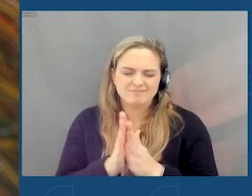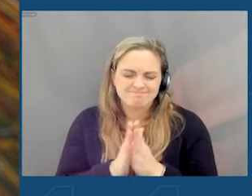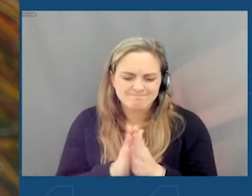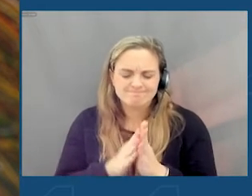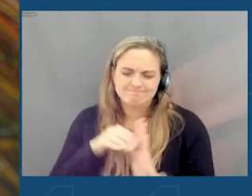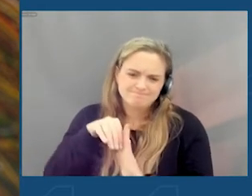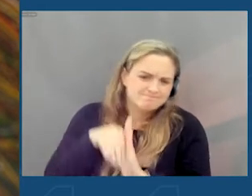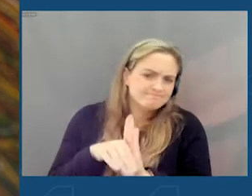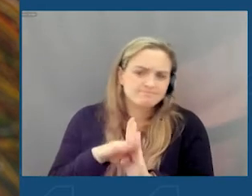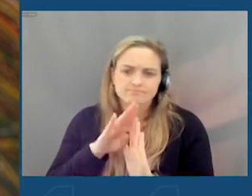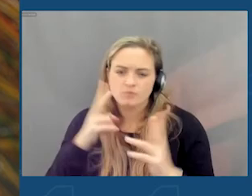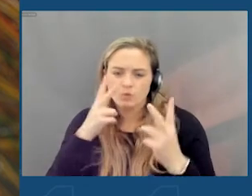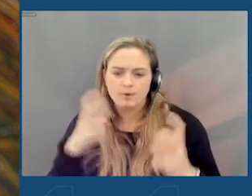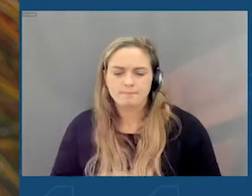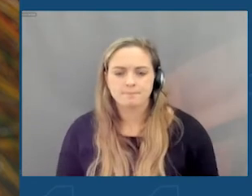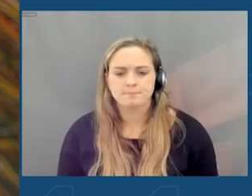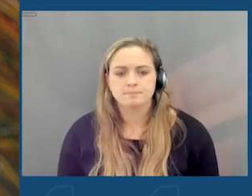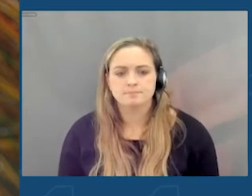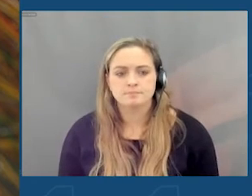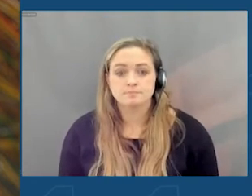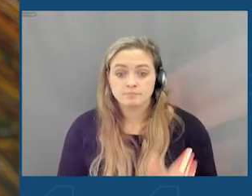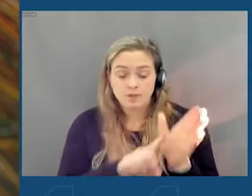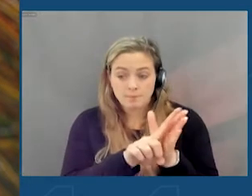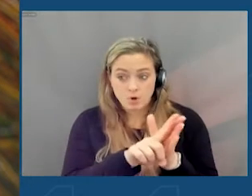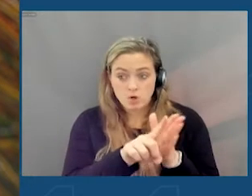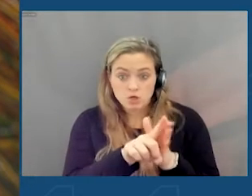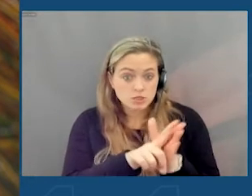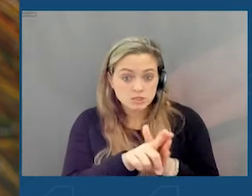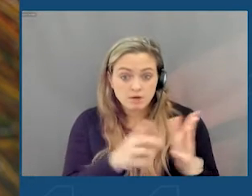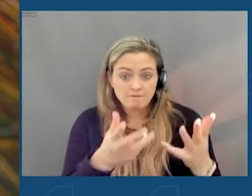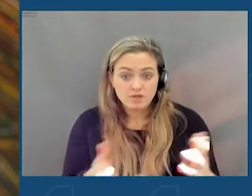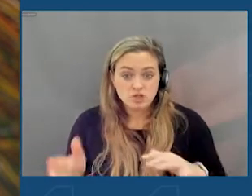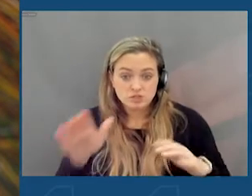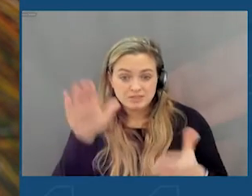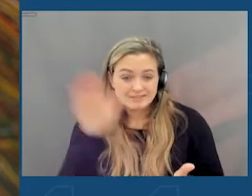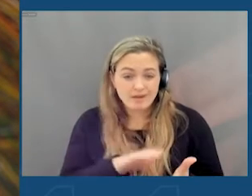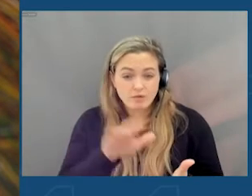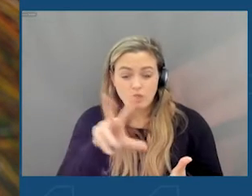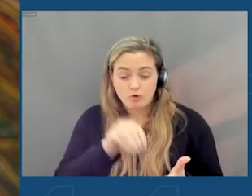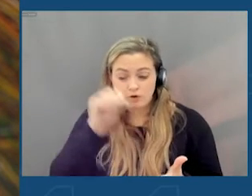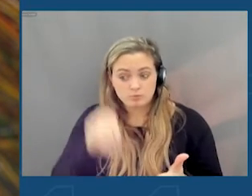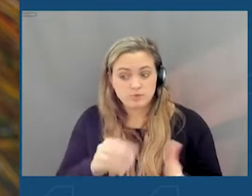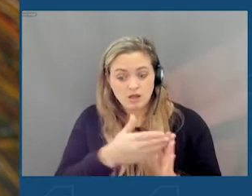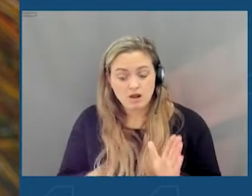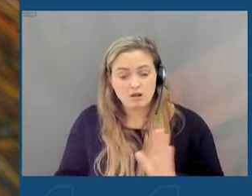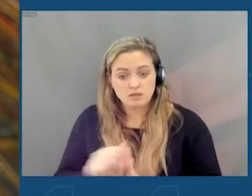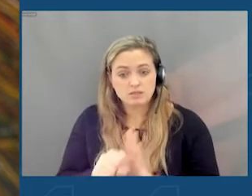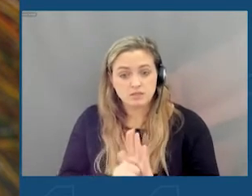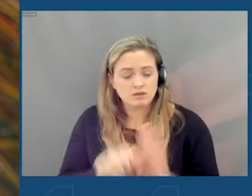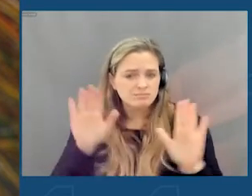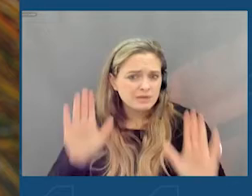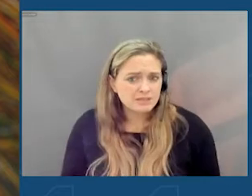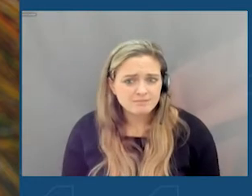crime. Murders are down 38% statewide. That's amazing.